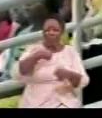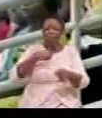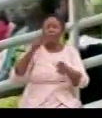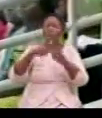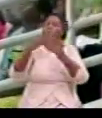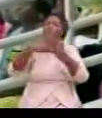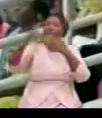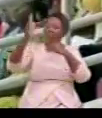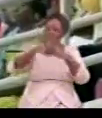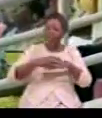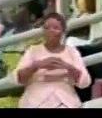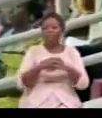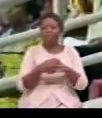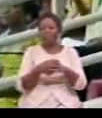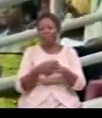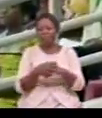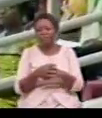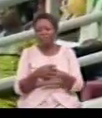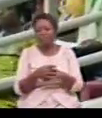there.